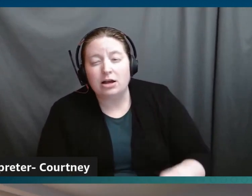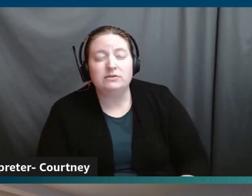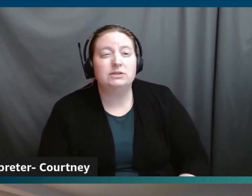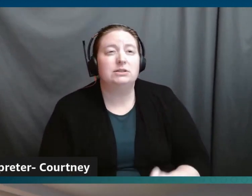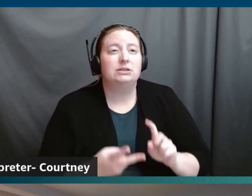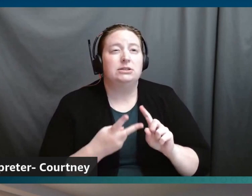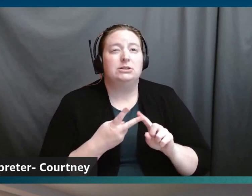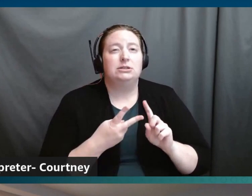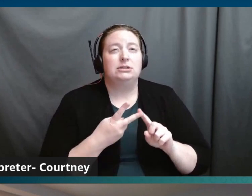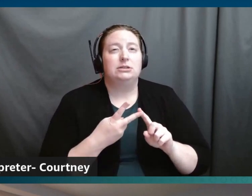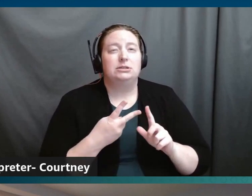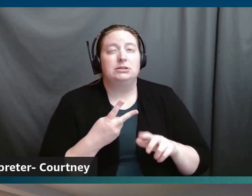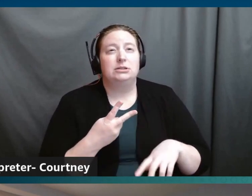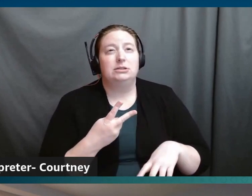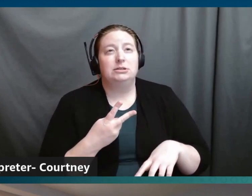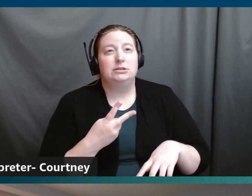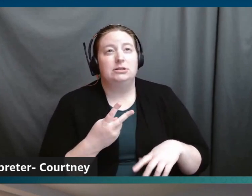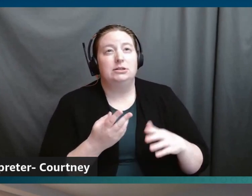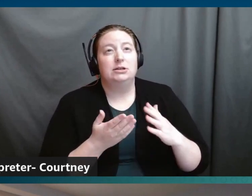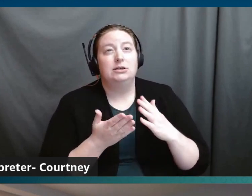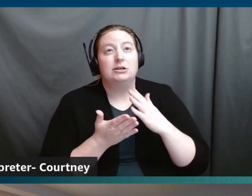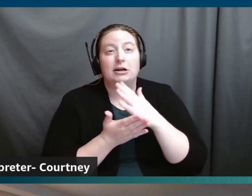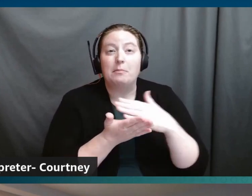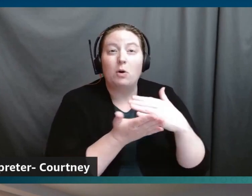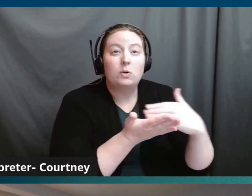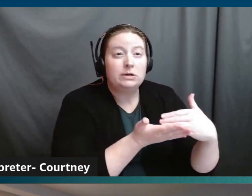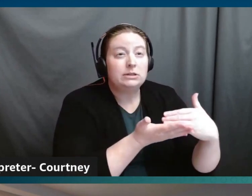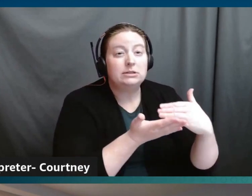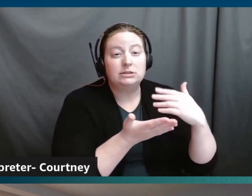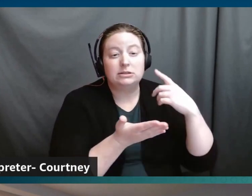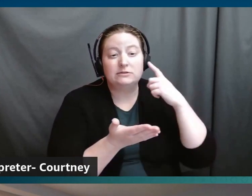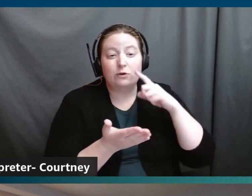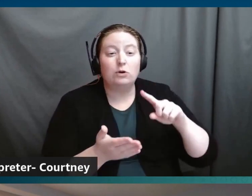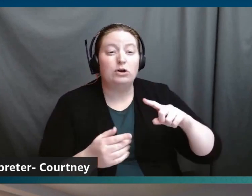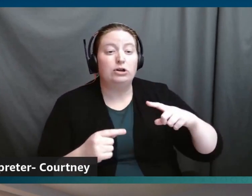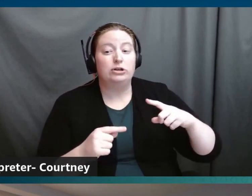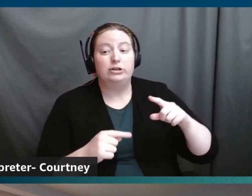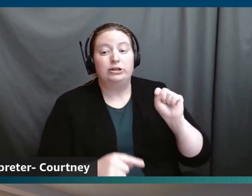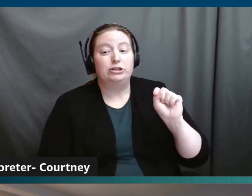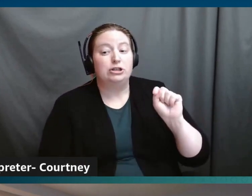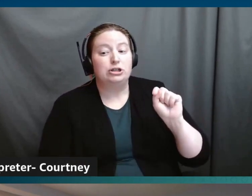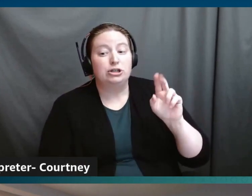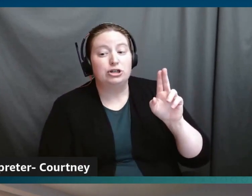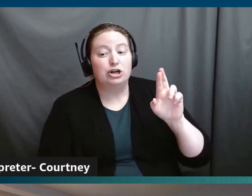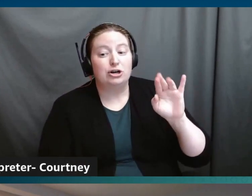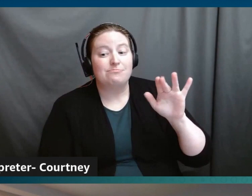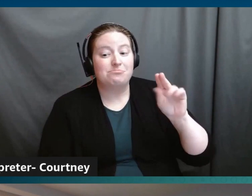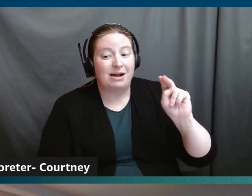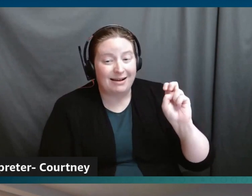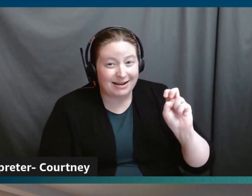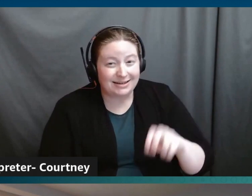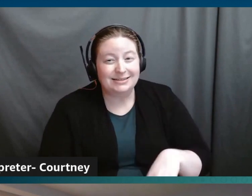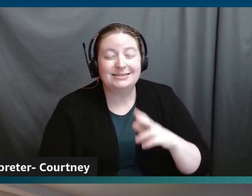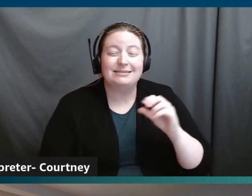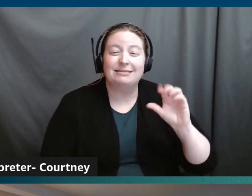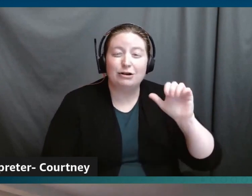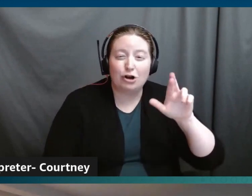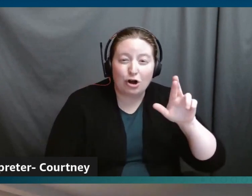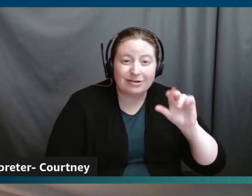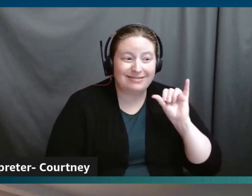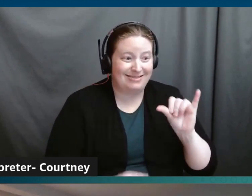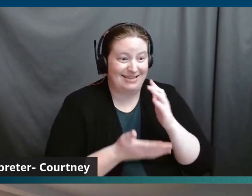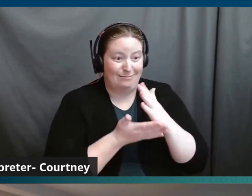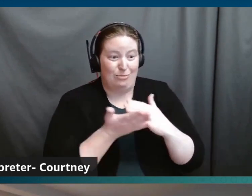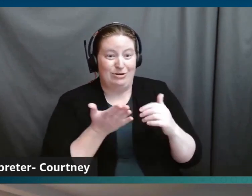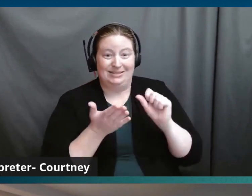from components of turbines or cars, then those parts can then be